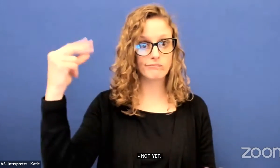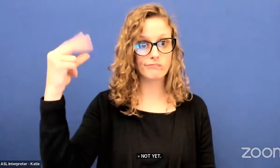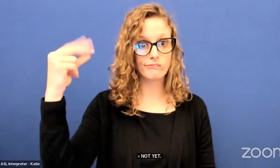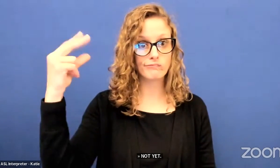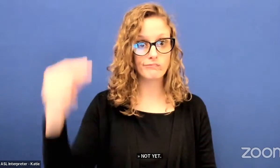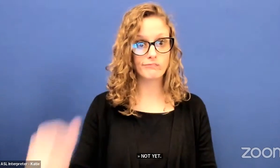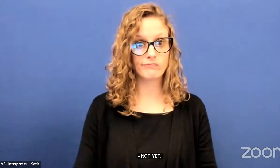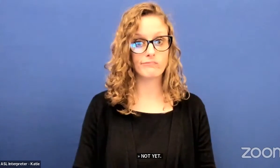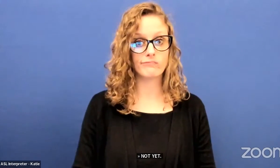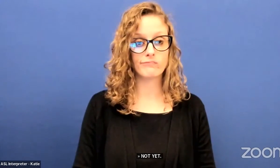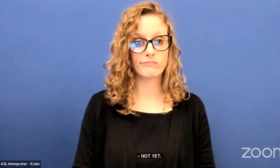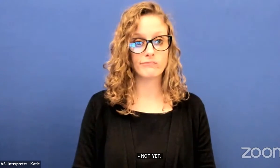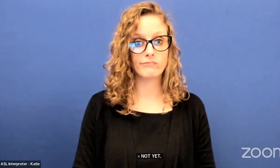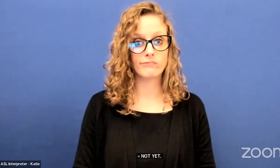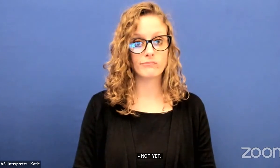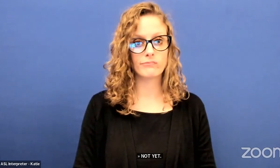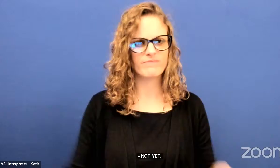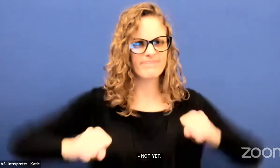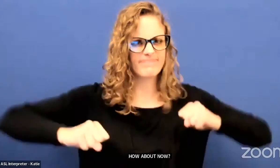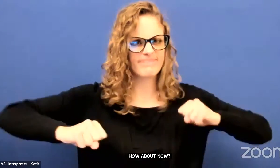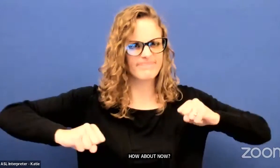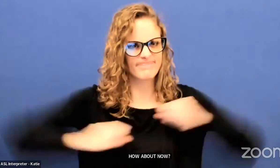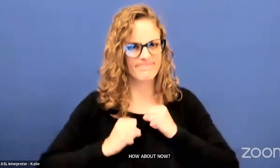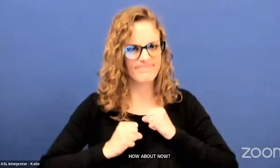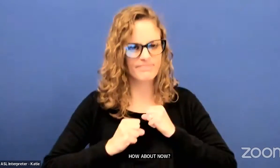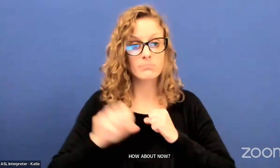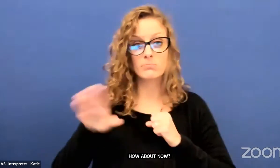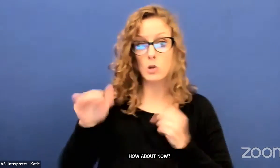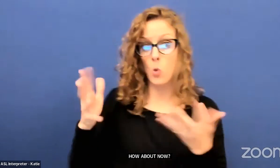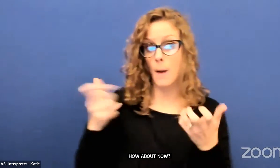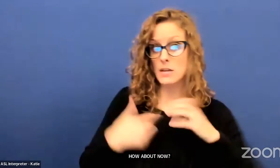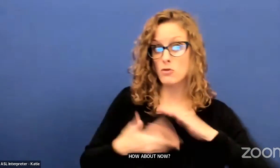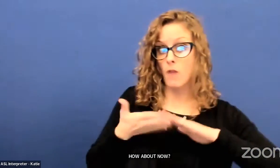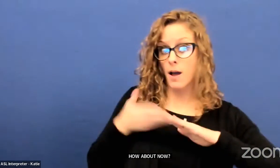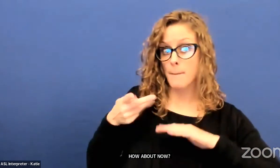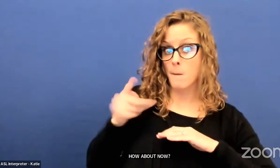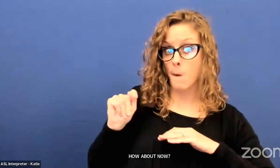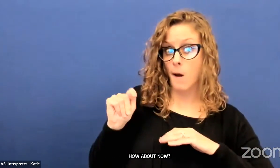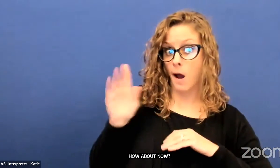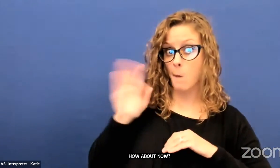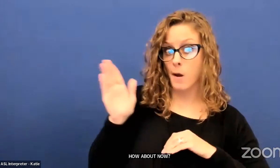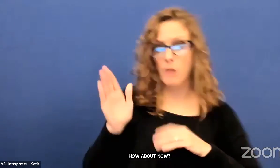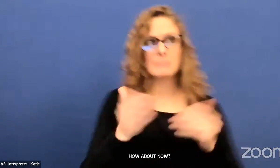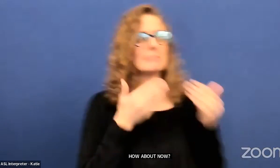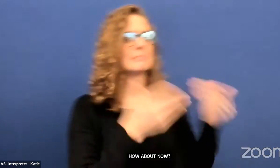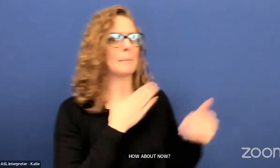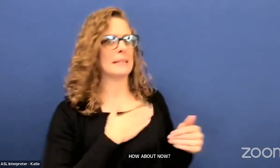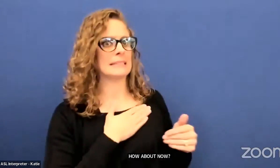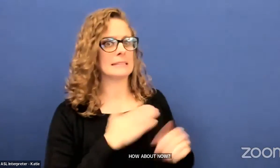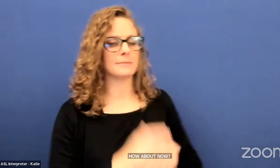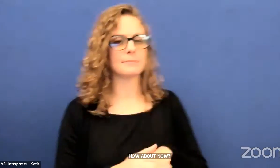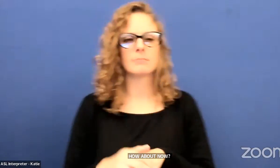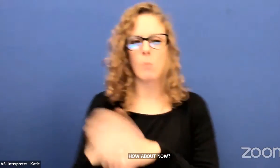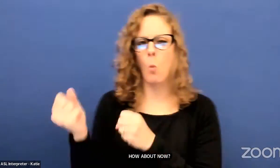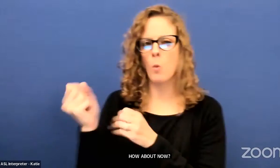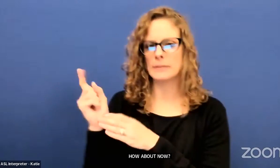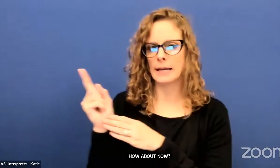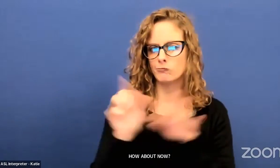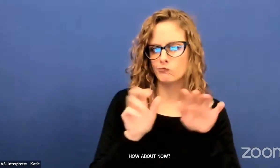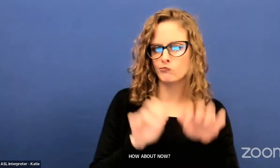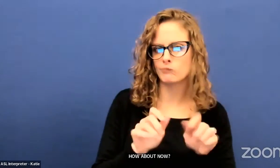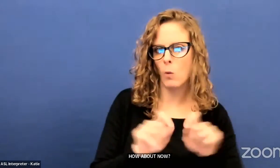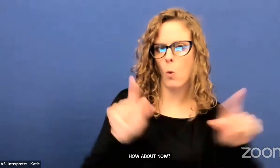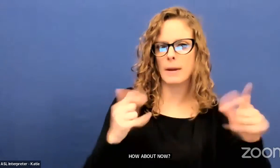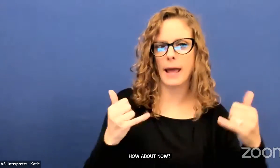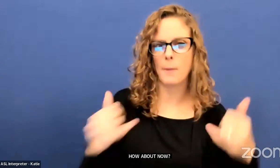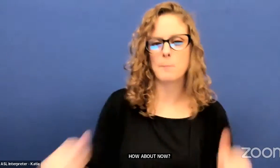Nope. Oh, delightful. Laura, if you want me to run them, let me know. Go ahead and do it. Okay, Thanks. let me do that quick. Let me open it